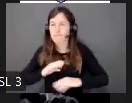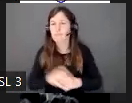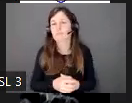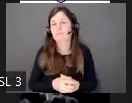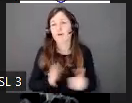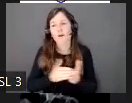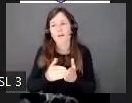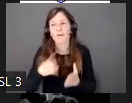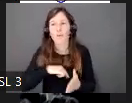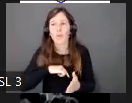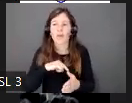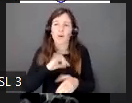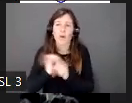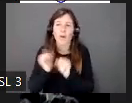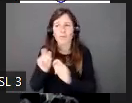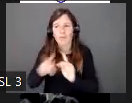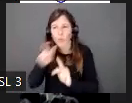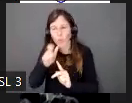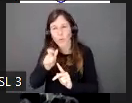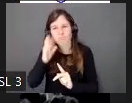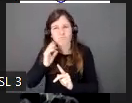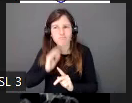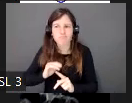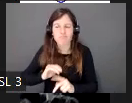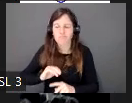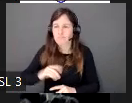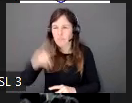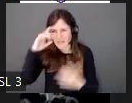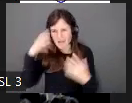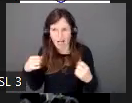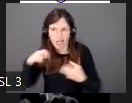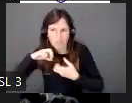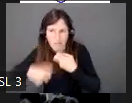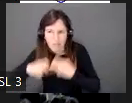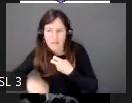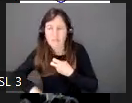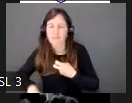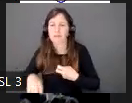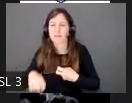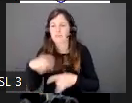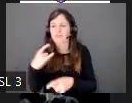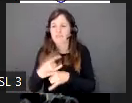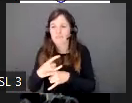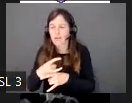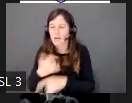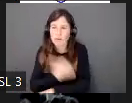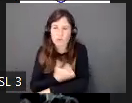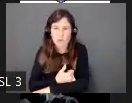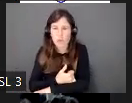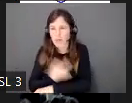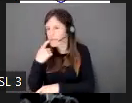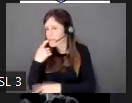suffering substance abuse, mental health, and in cases where they're not taking responsibility, we can't